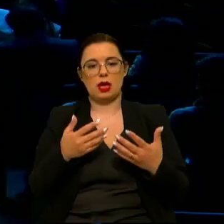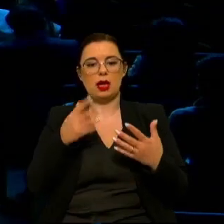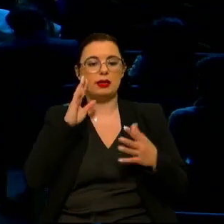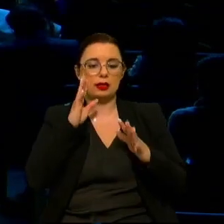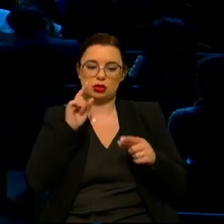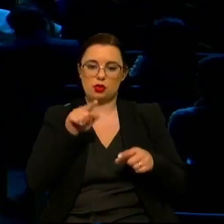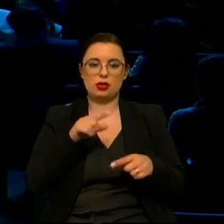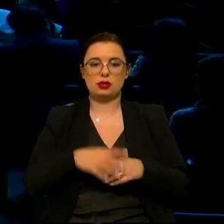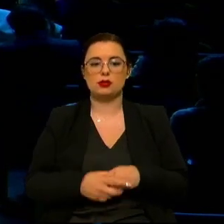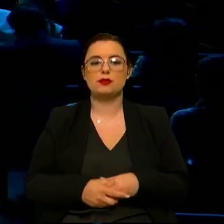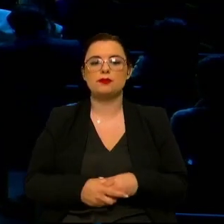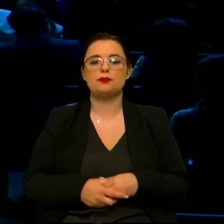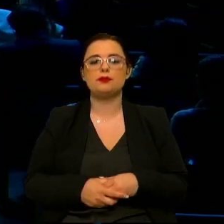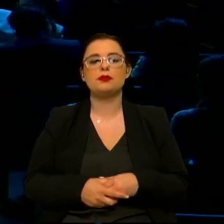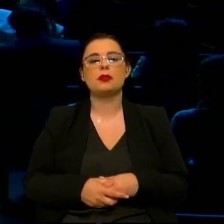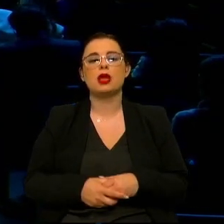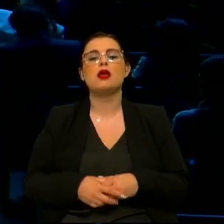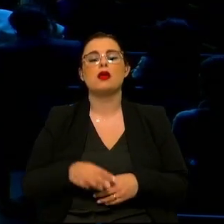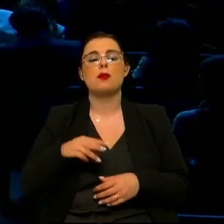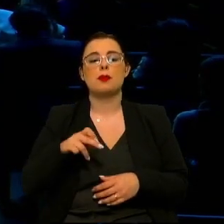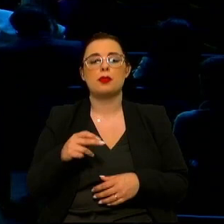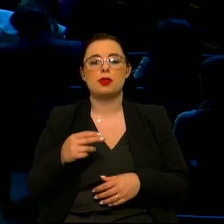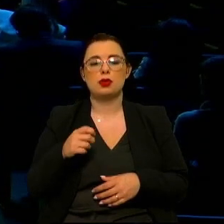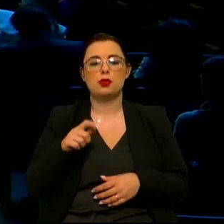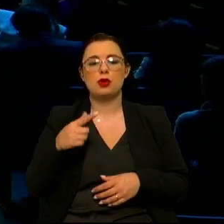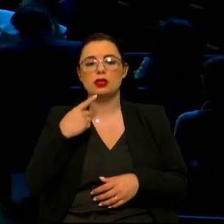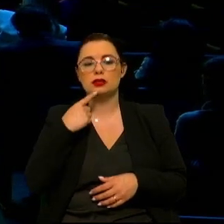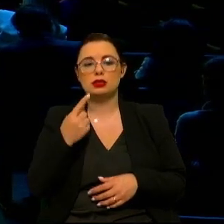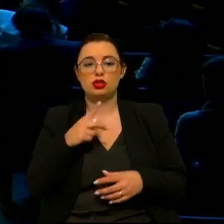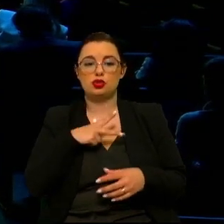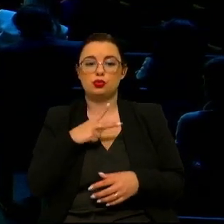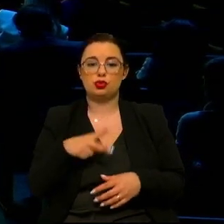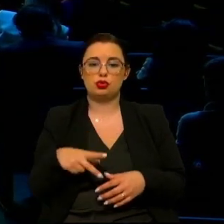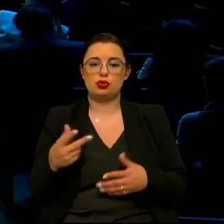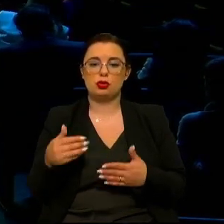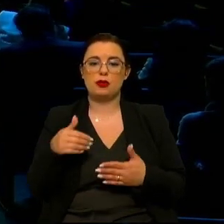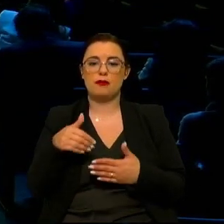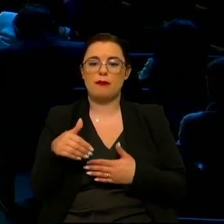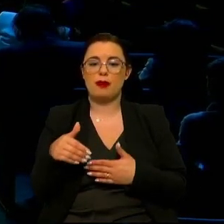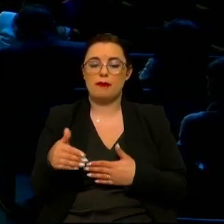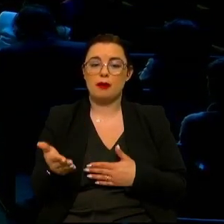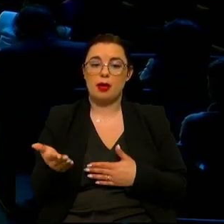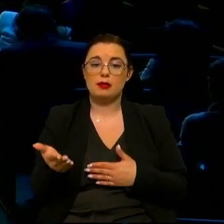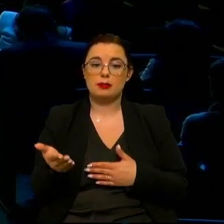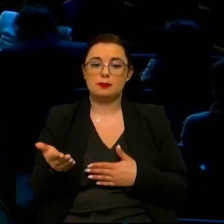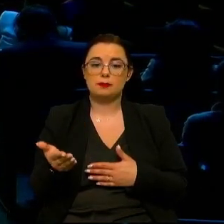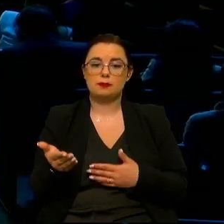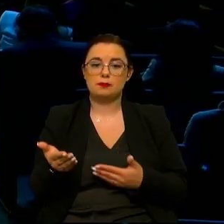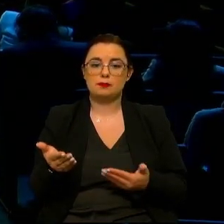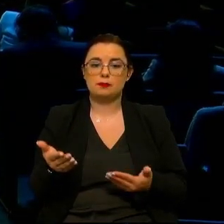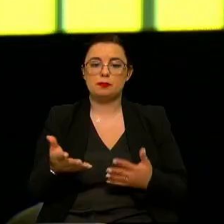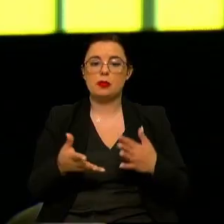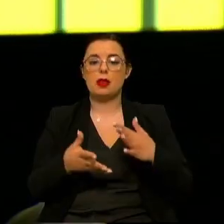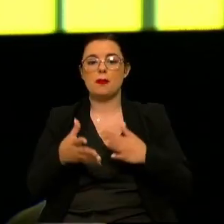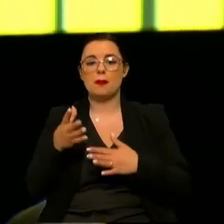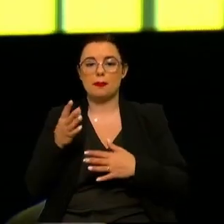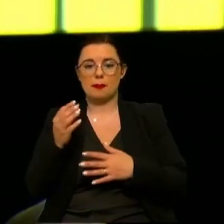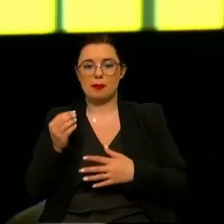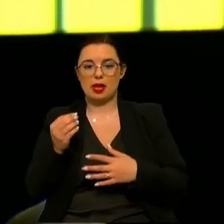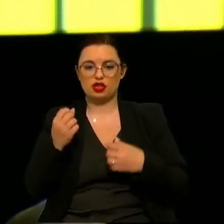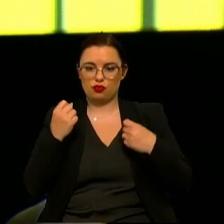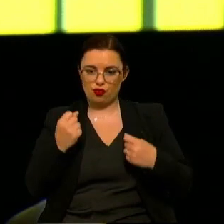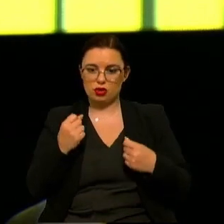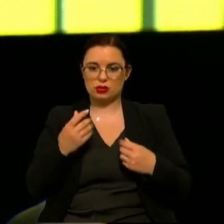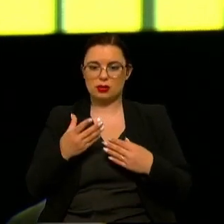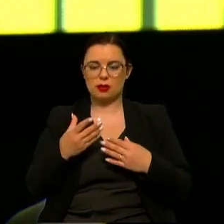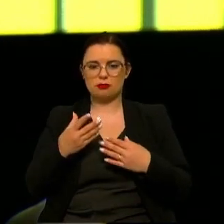an approximation to these platforms. As Mr. Honorato mentioned, Portugal will have